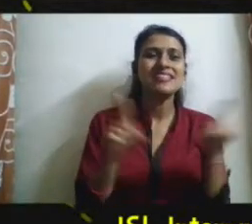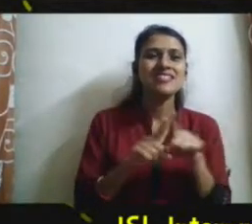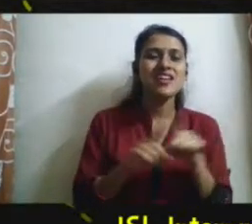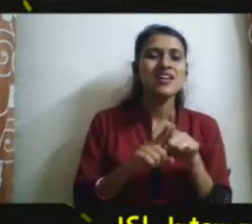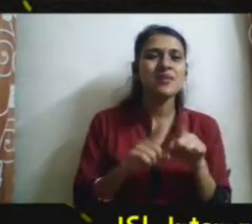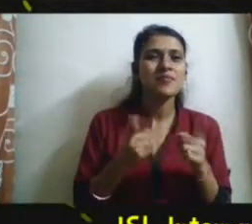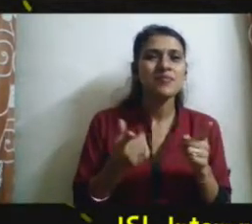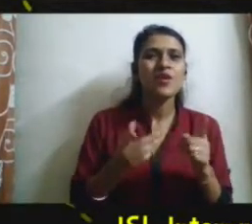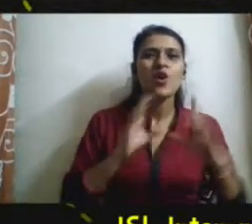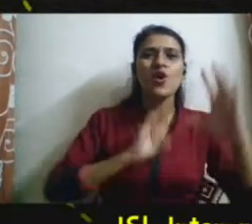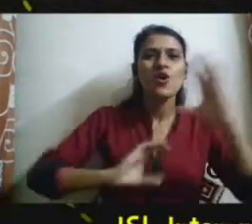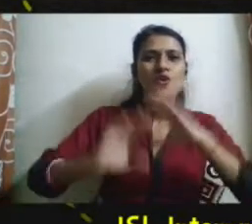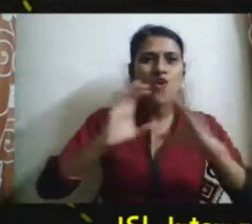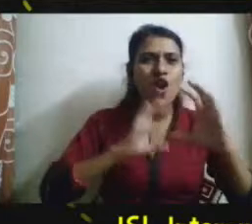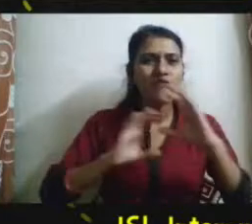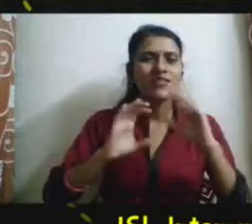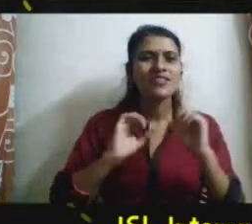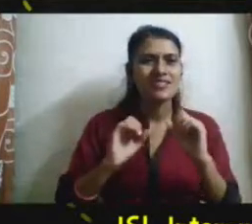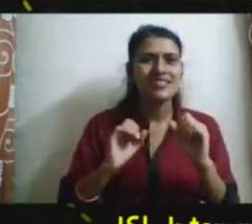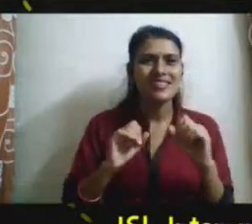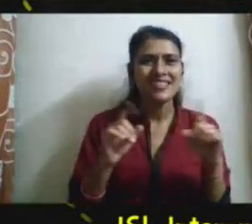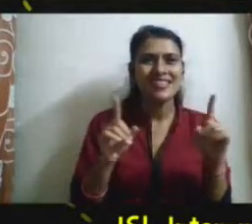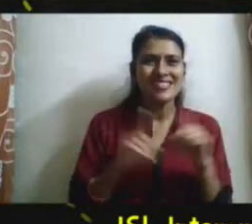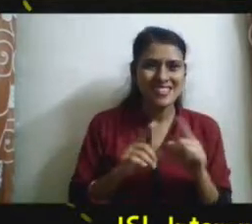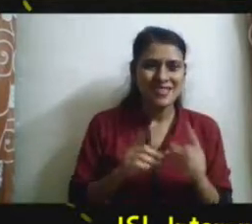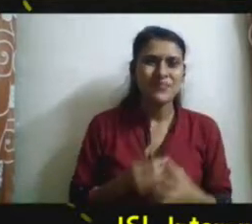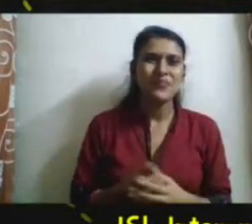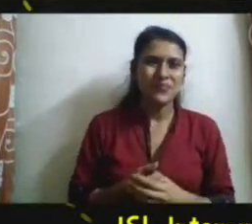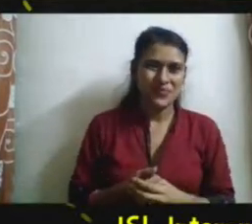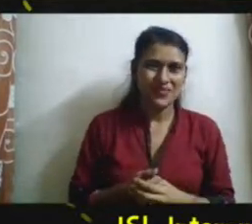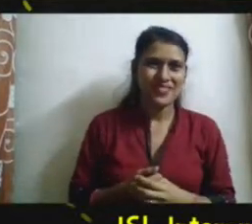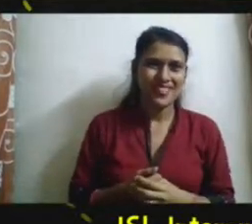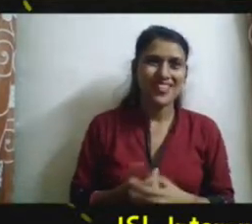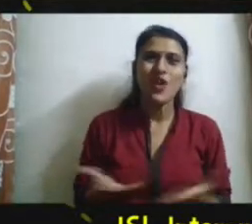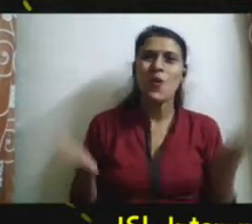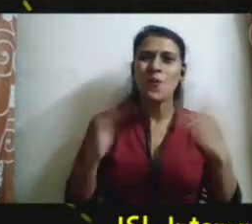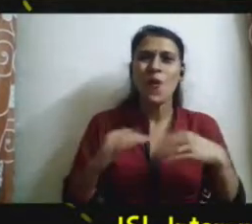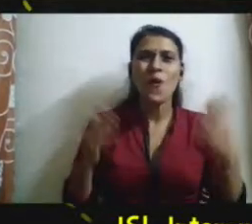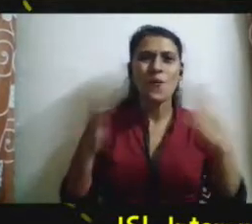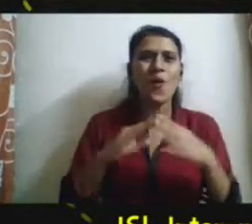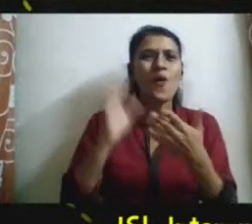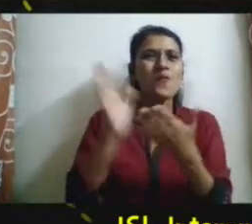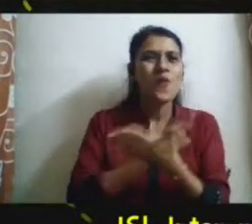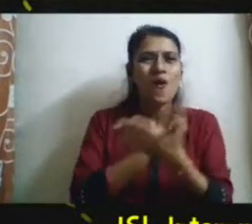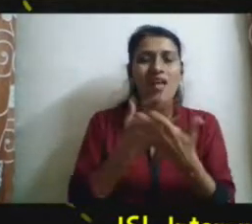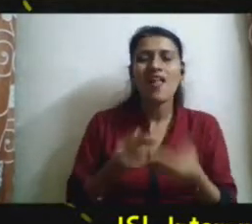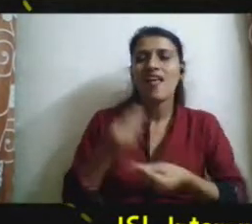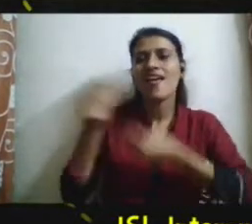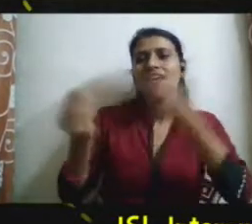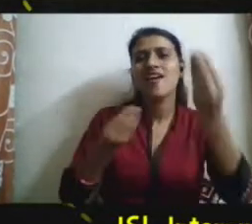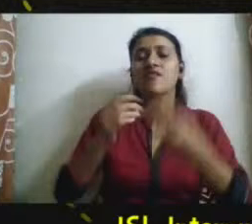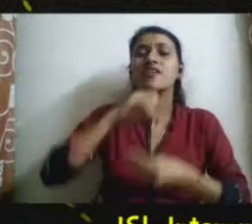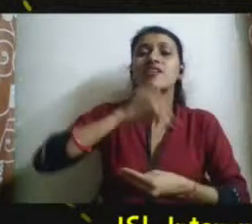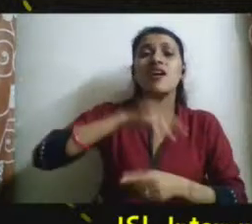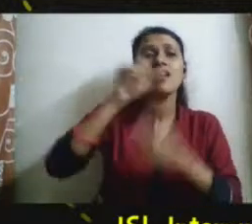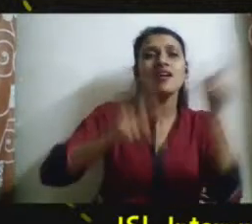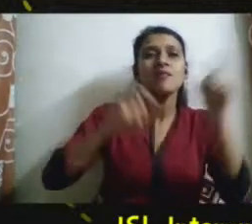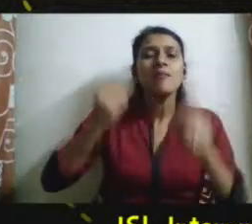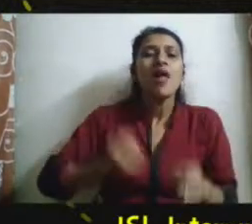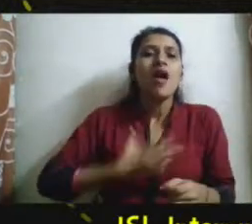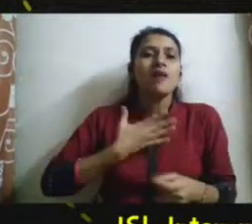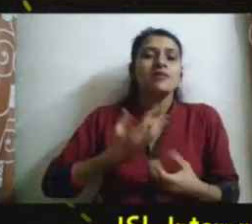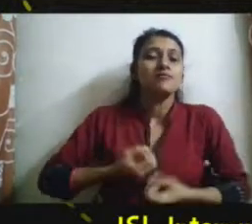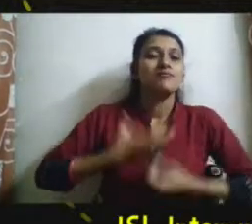our conference. Yes. I mean, they are coming out that when there's music, there's pleasure. It gives young people so much space to